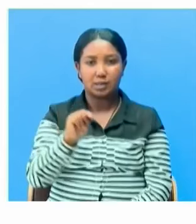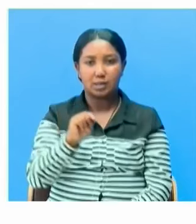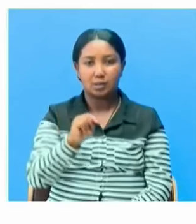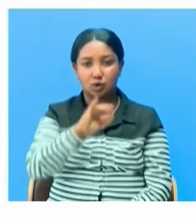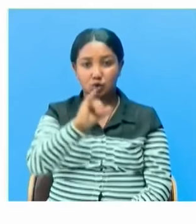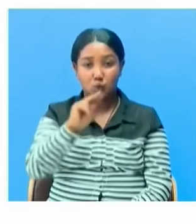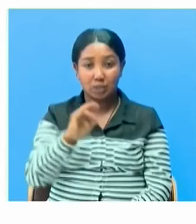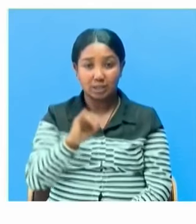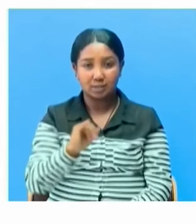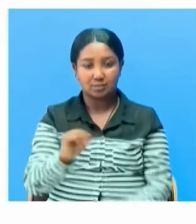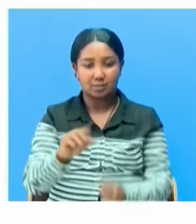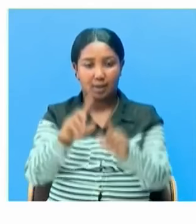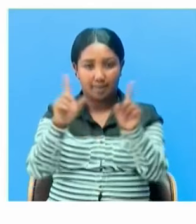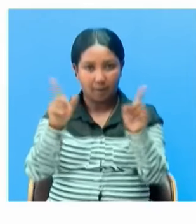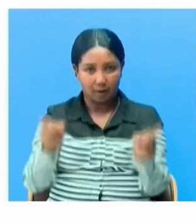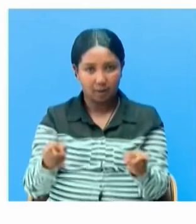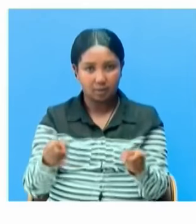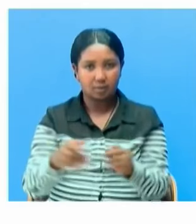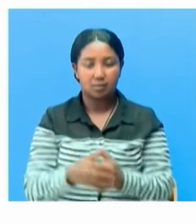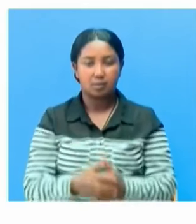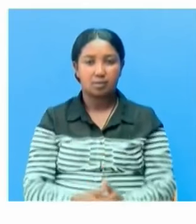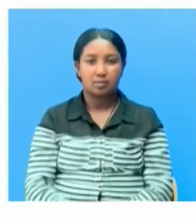is, just in the bracket.